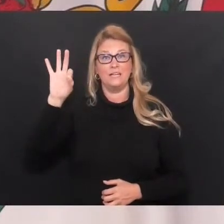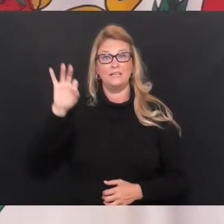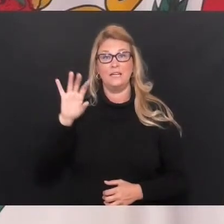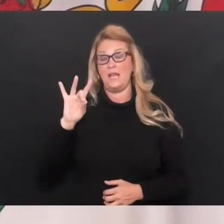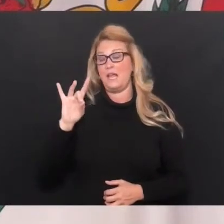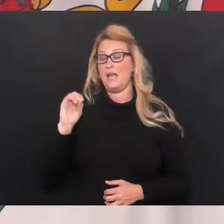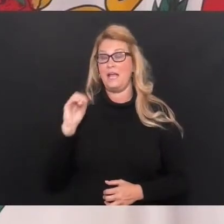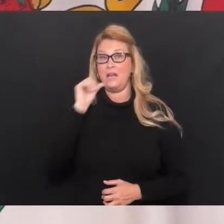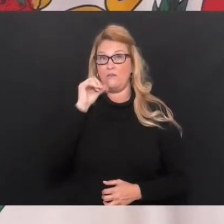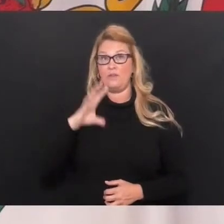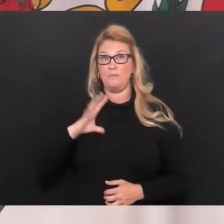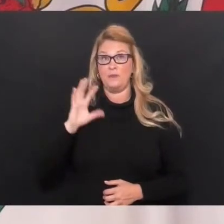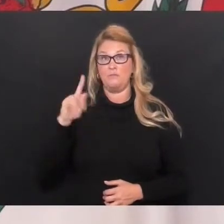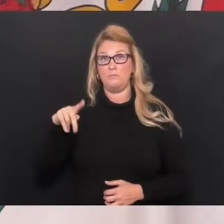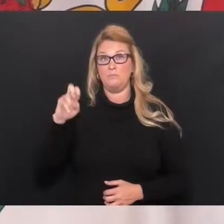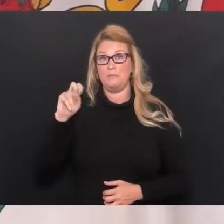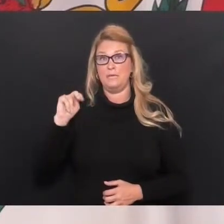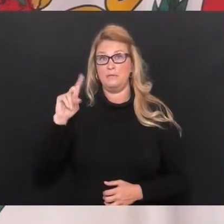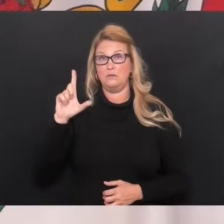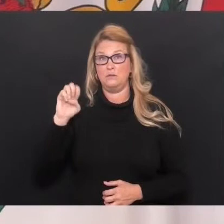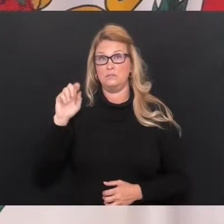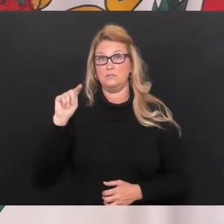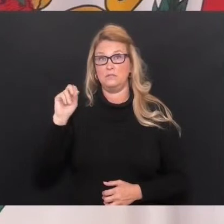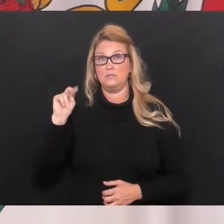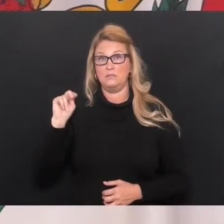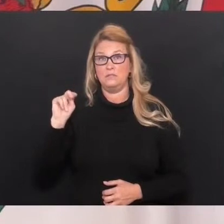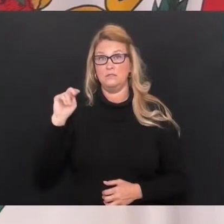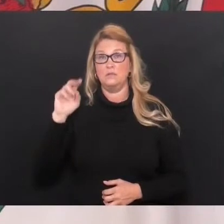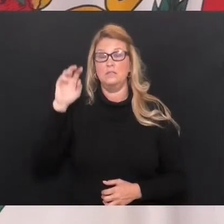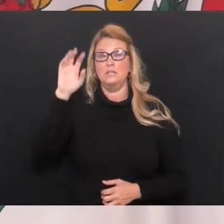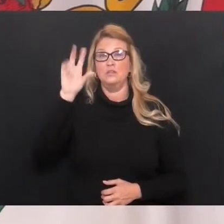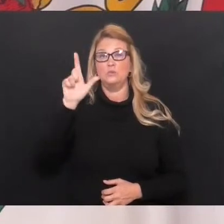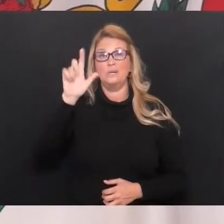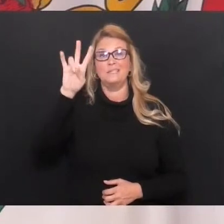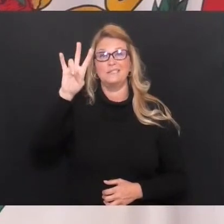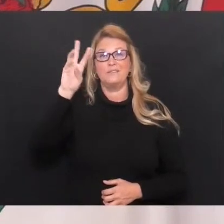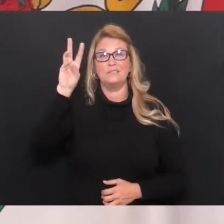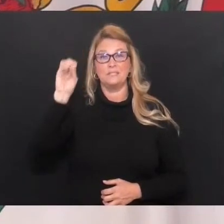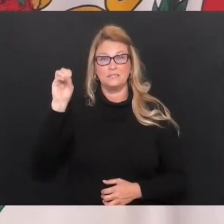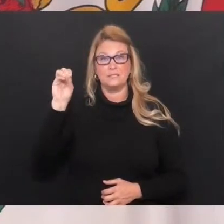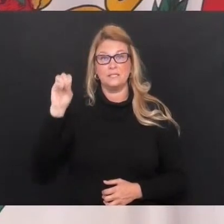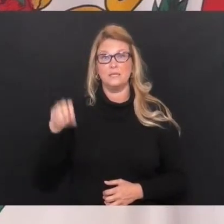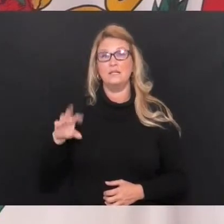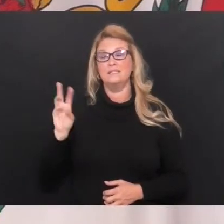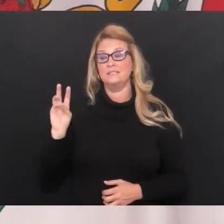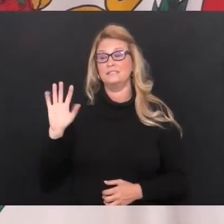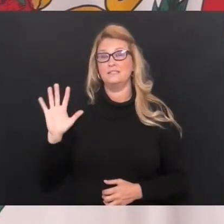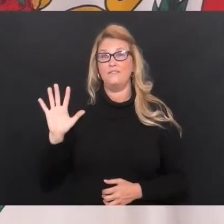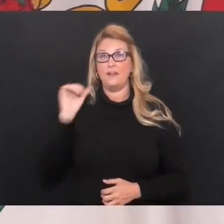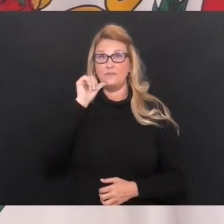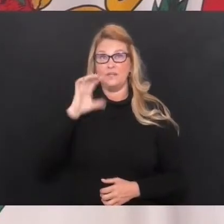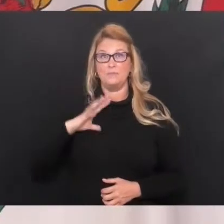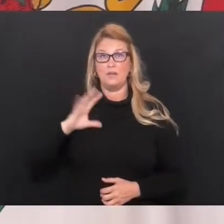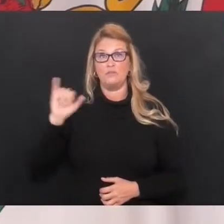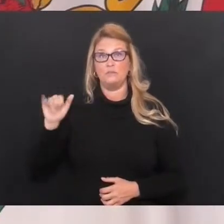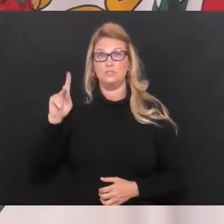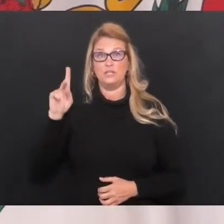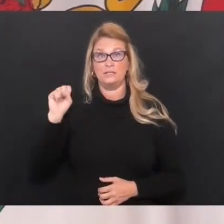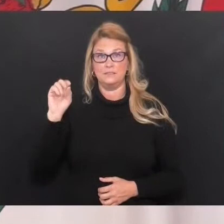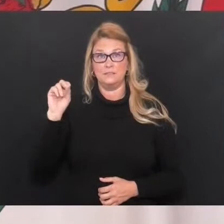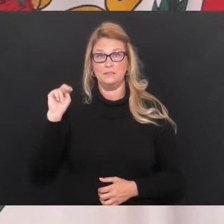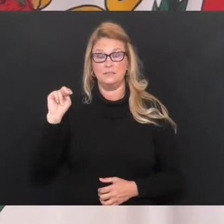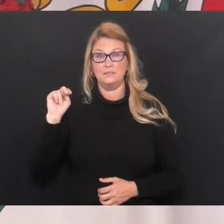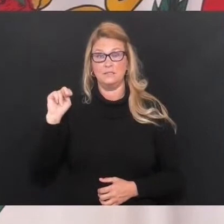an 80-year-old female from Pendleton County. Our 2,760th death is a 65-year-old female from Jackson